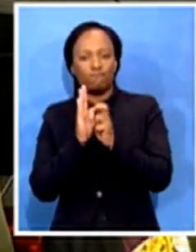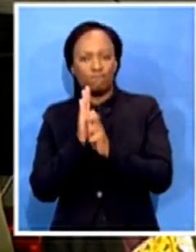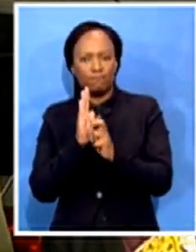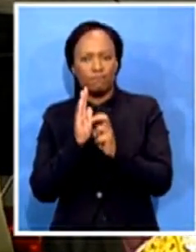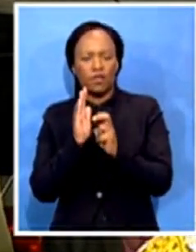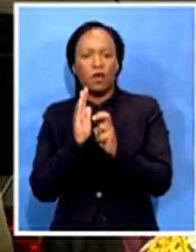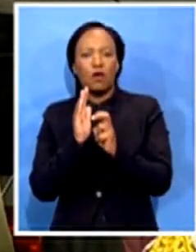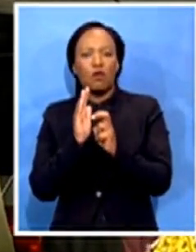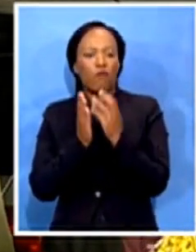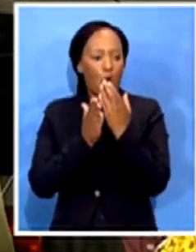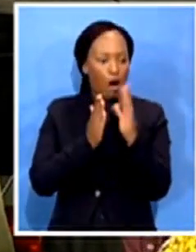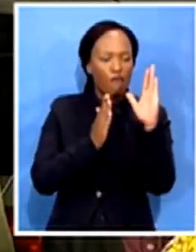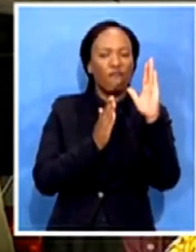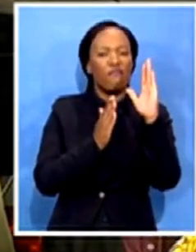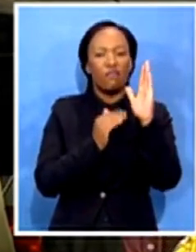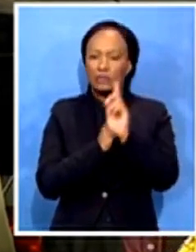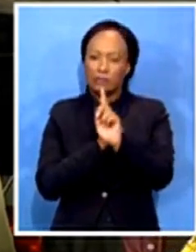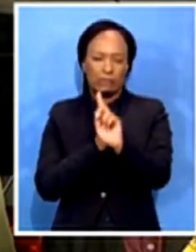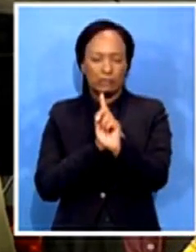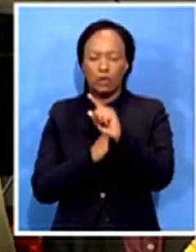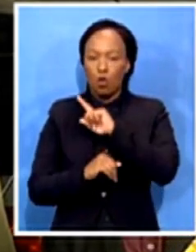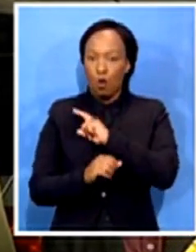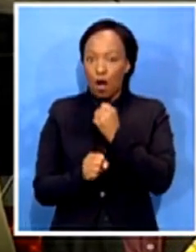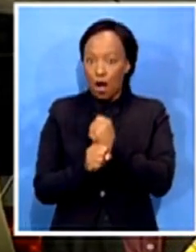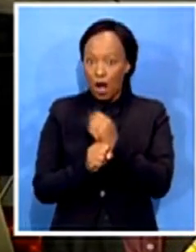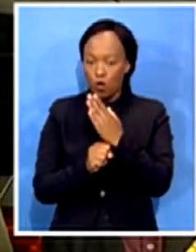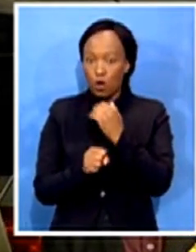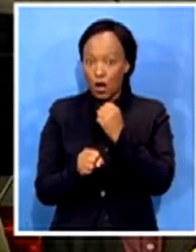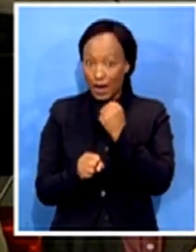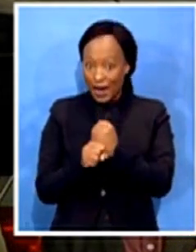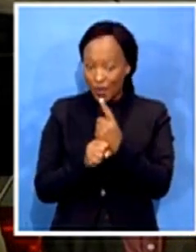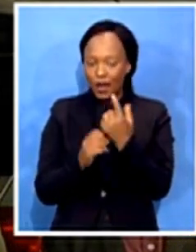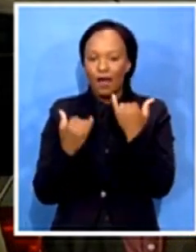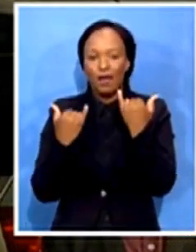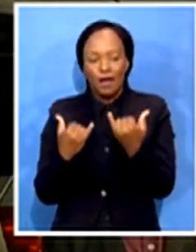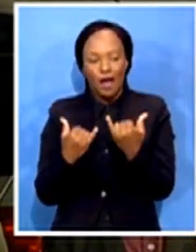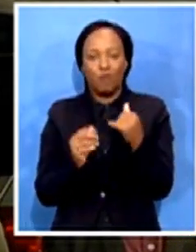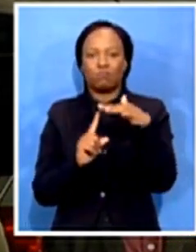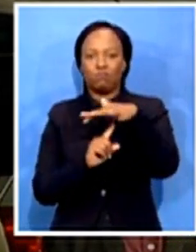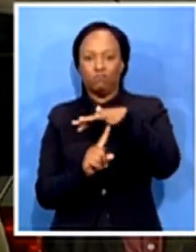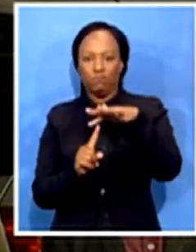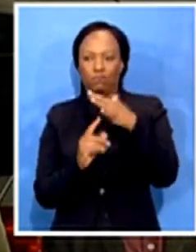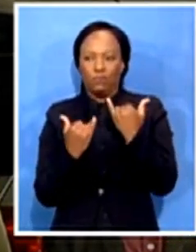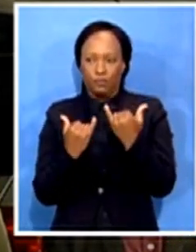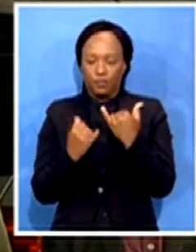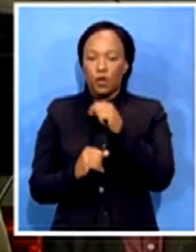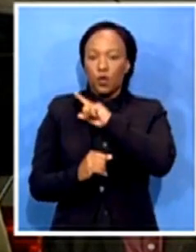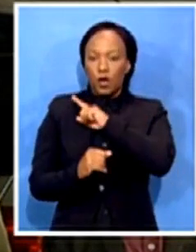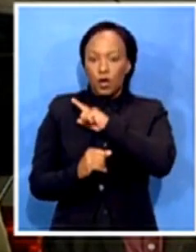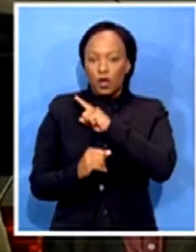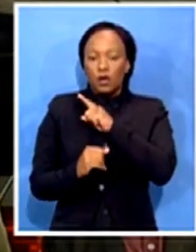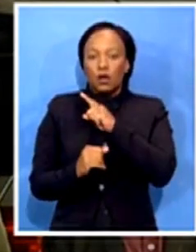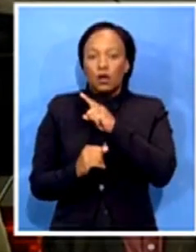Gauteng, we are just at that point where we are in the eye of the storm. We will not